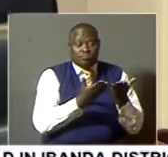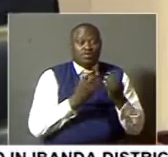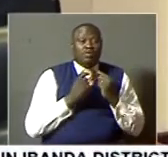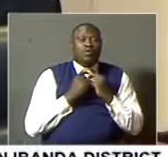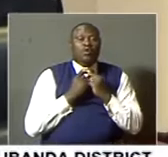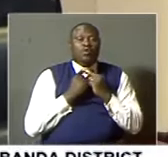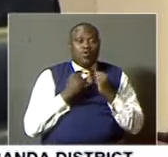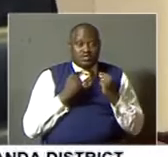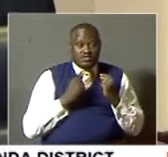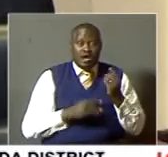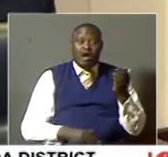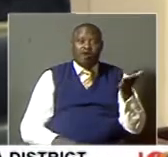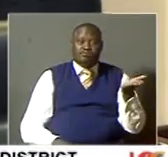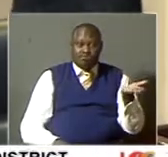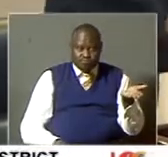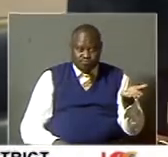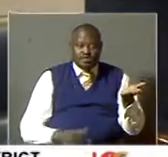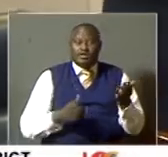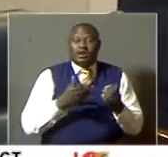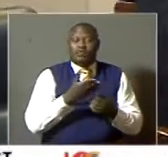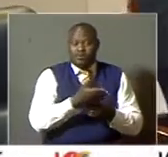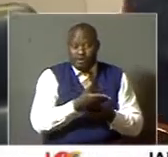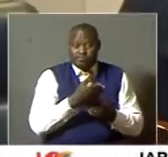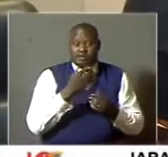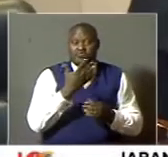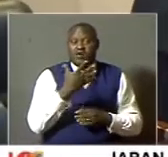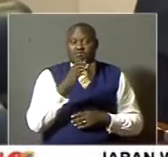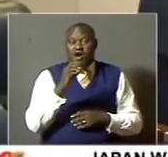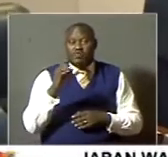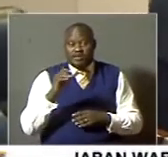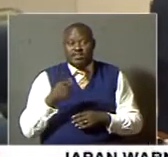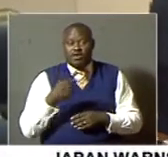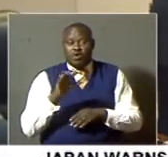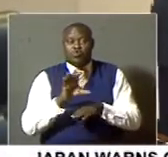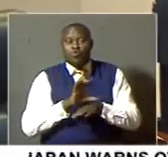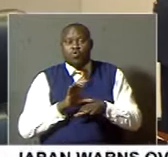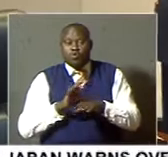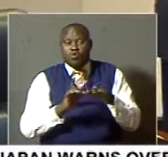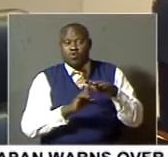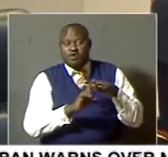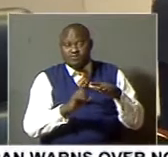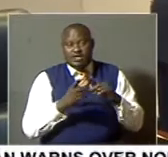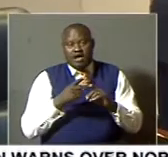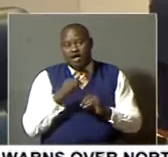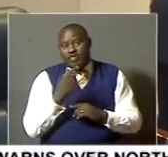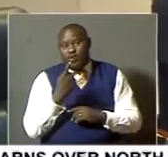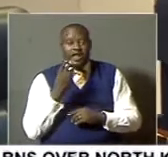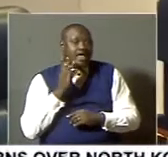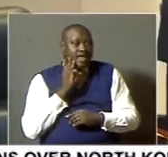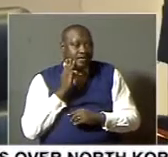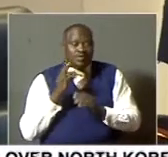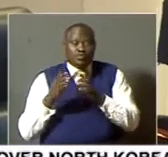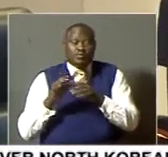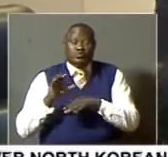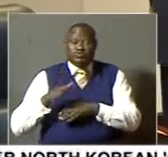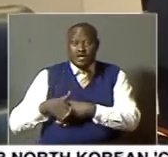Uganda is currently host to 500,000 Congolese refugees on top of 1 million others from South Sudan. He